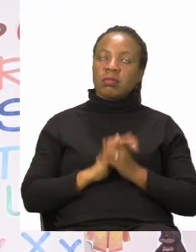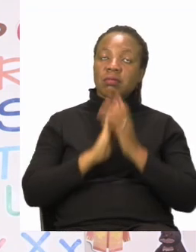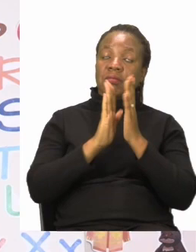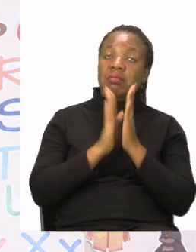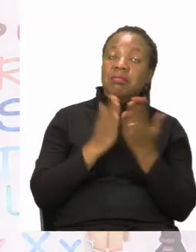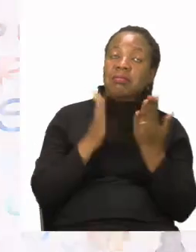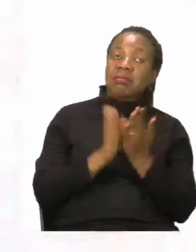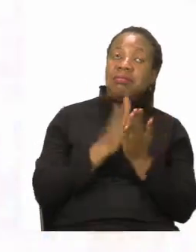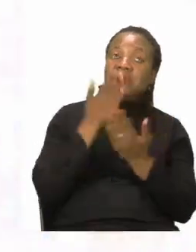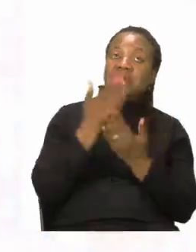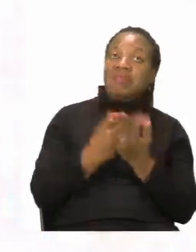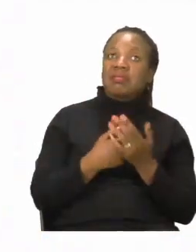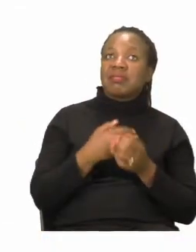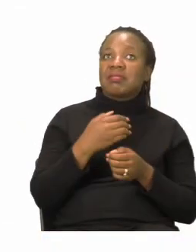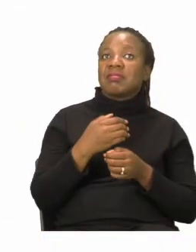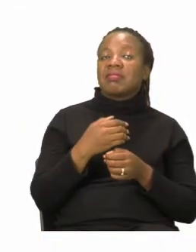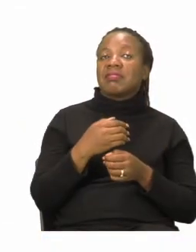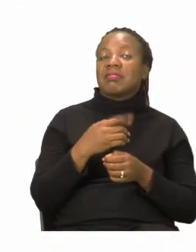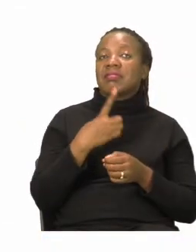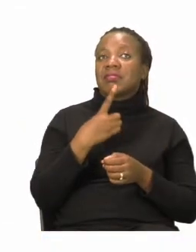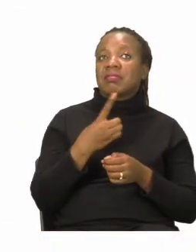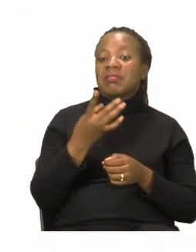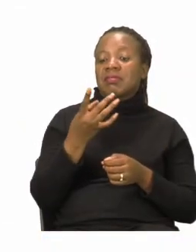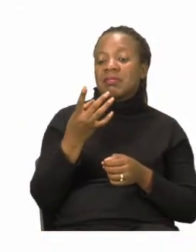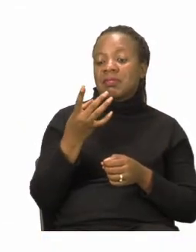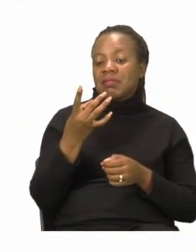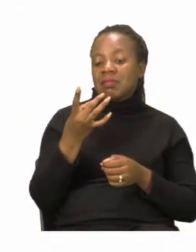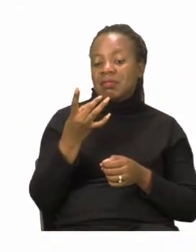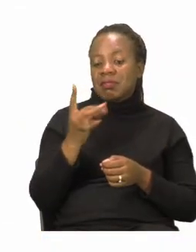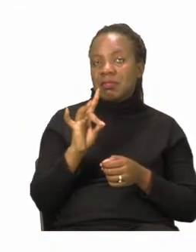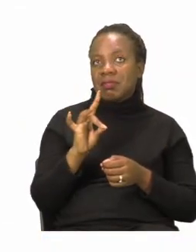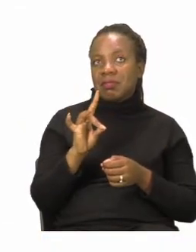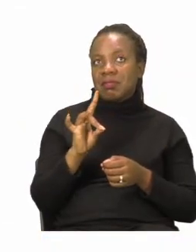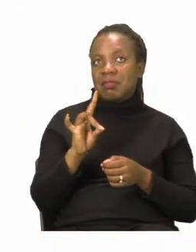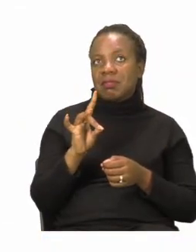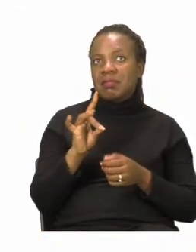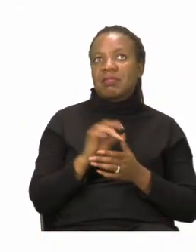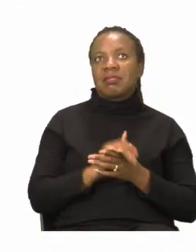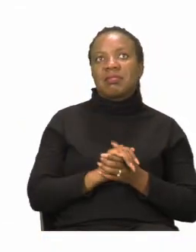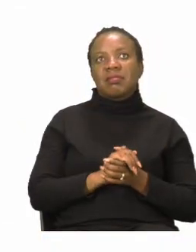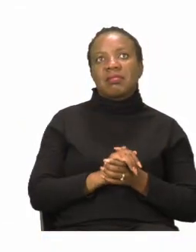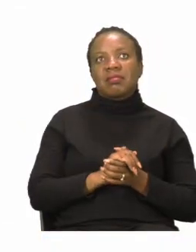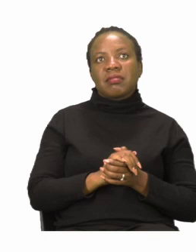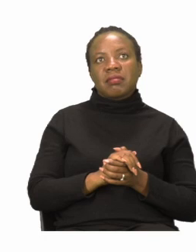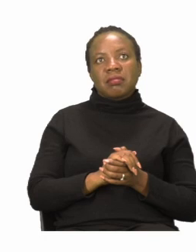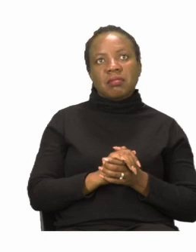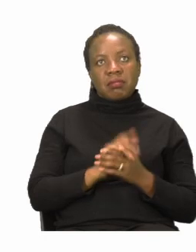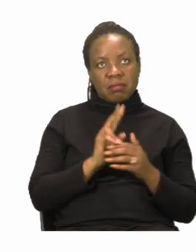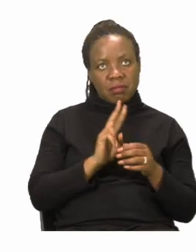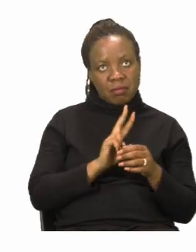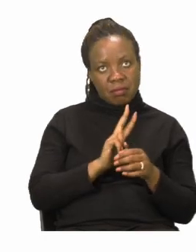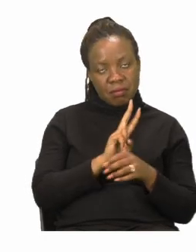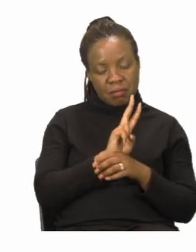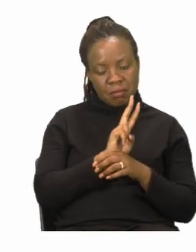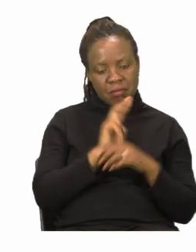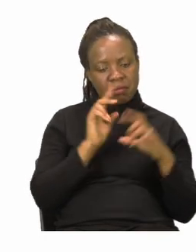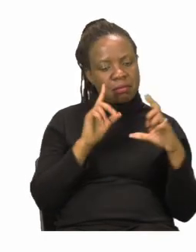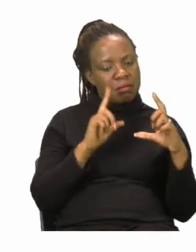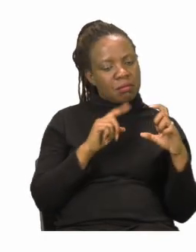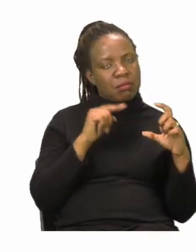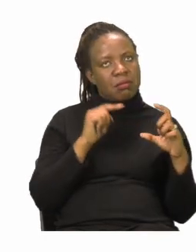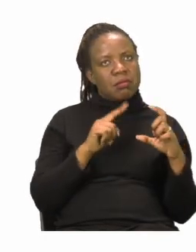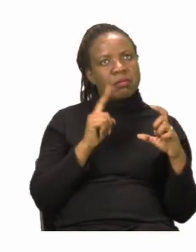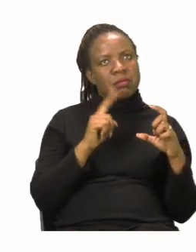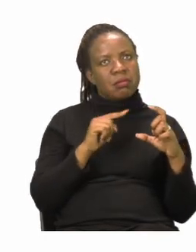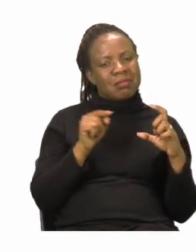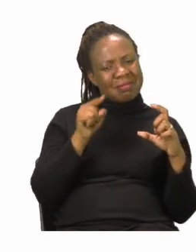as well. So I want us to quickly go back to page 18 and have a look at the next picture. What